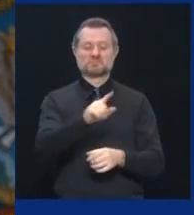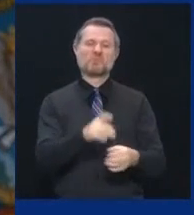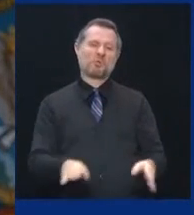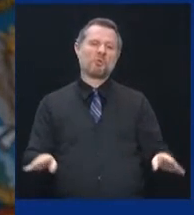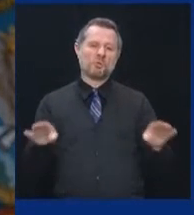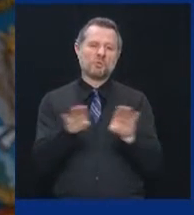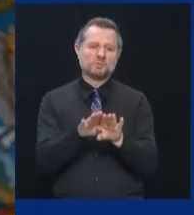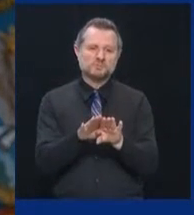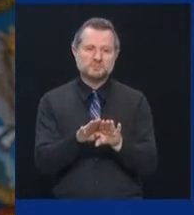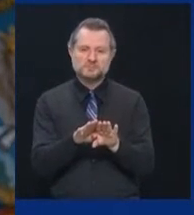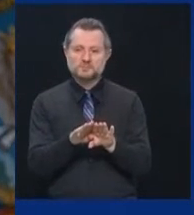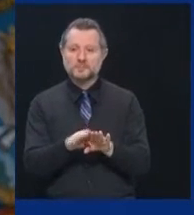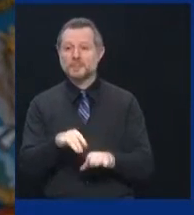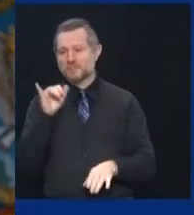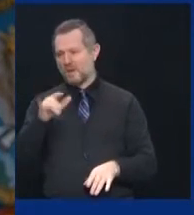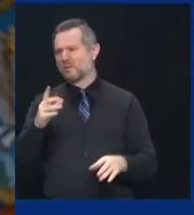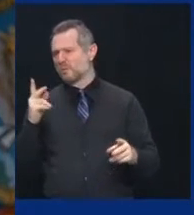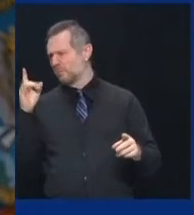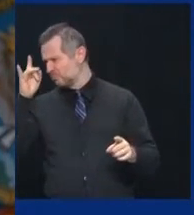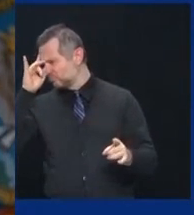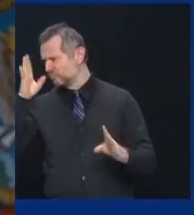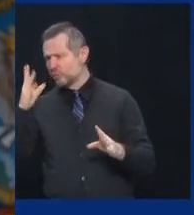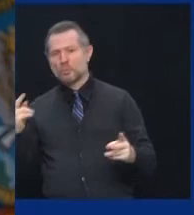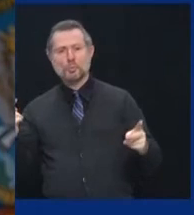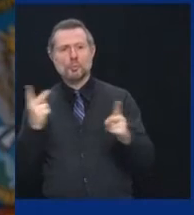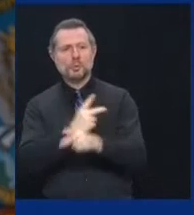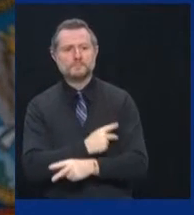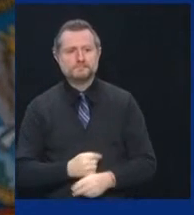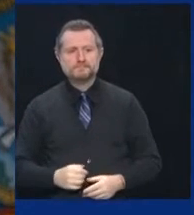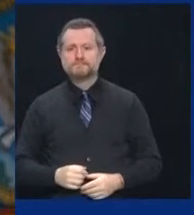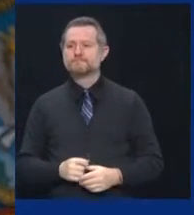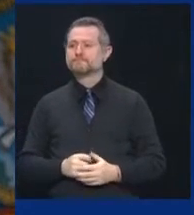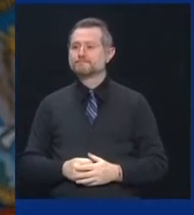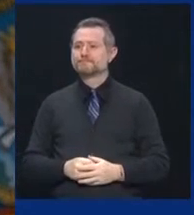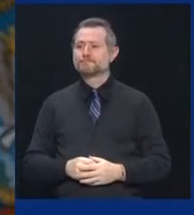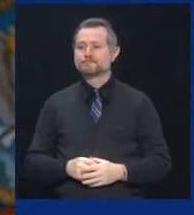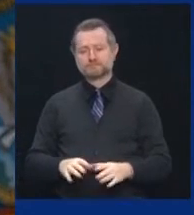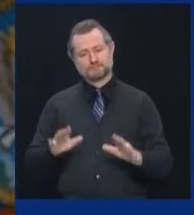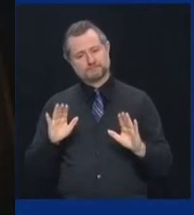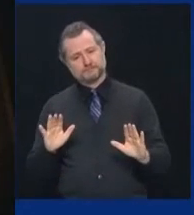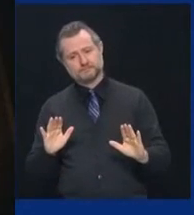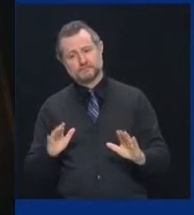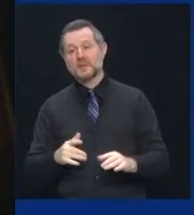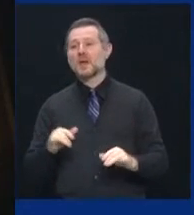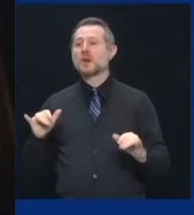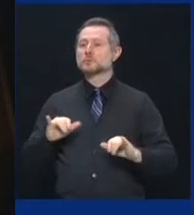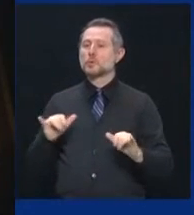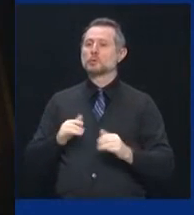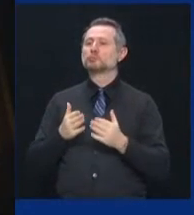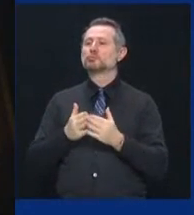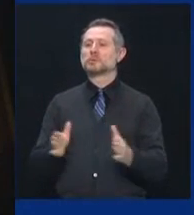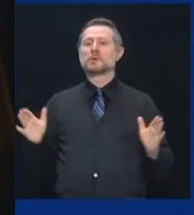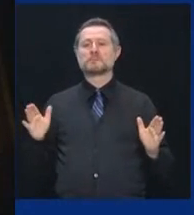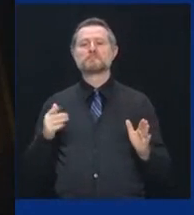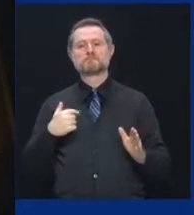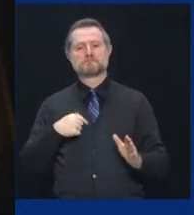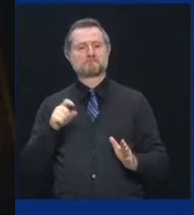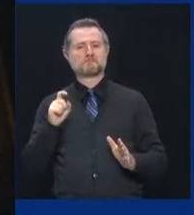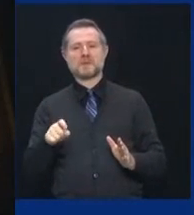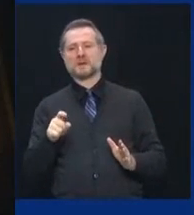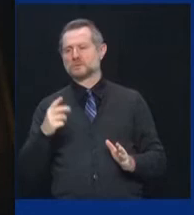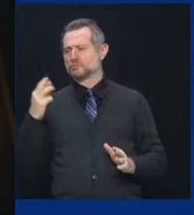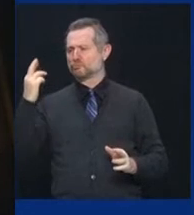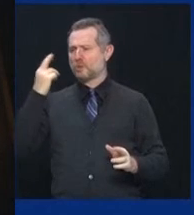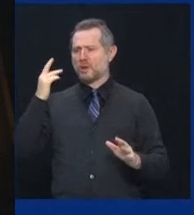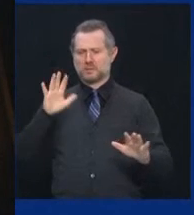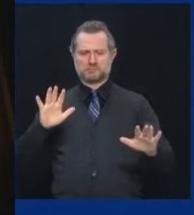the worst-case option. But even more broadly, we must realize that it is time